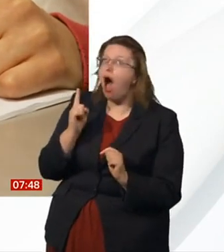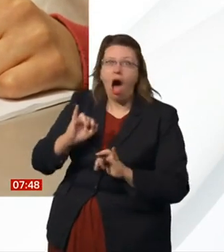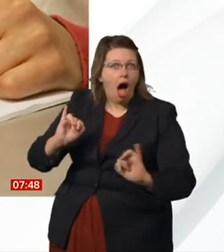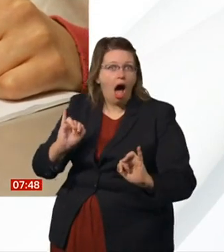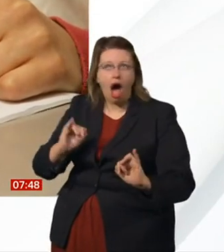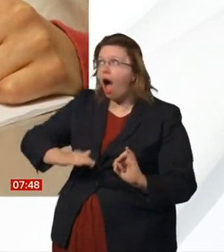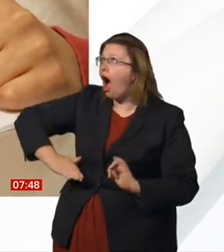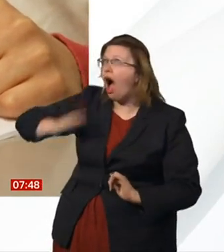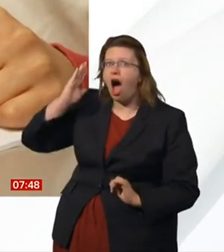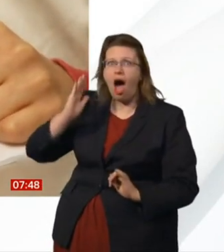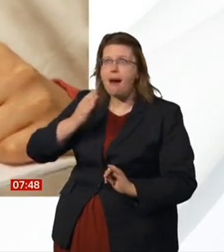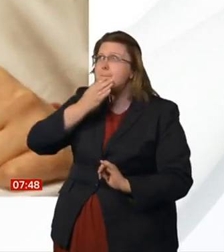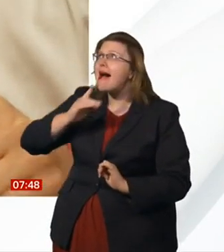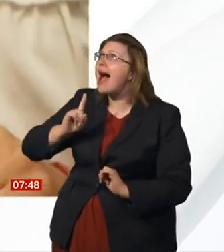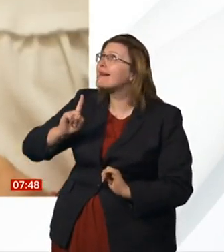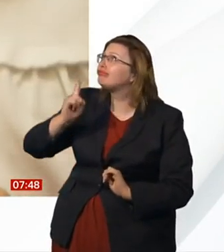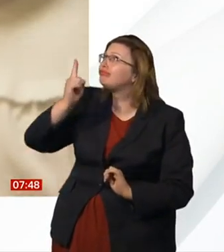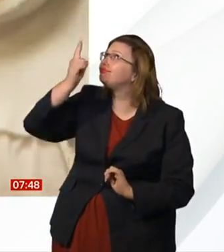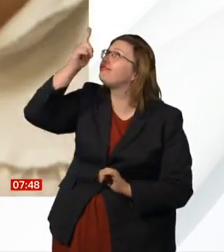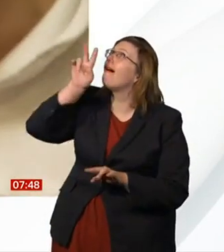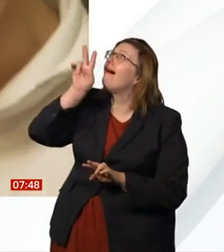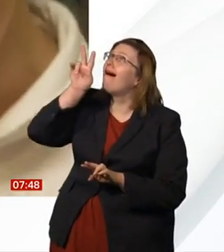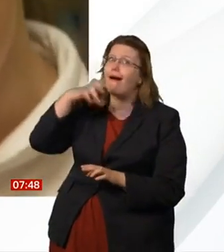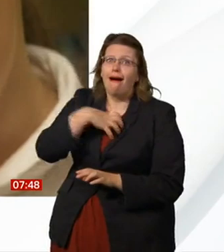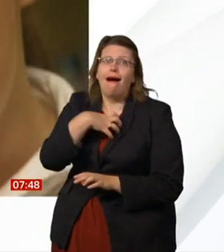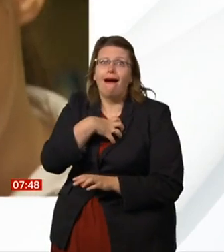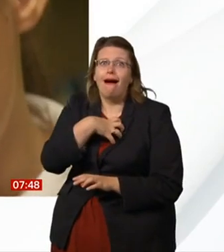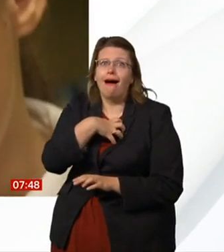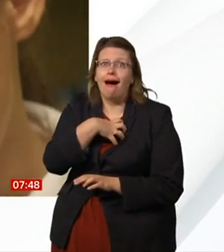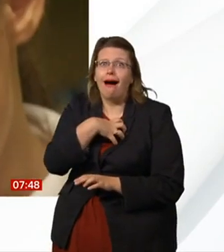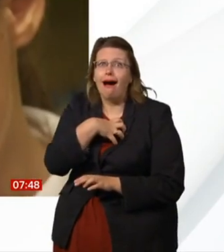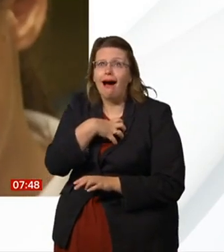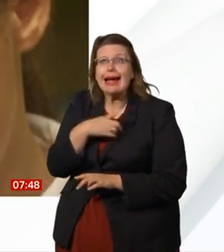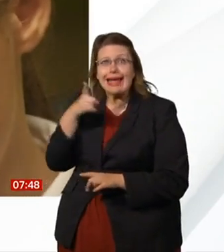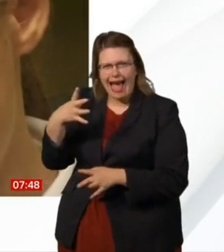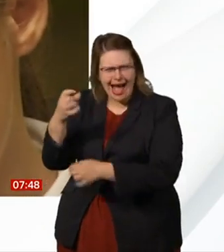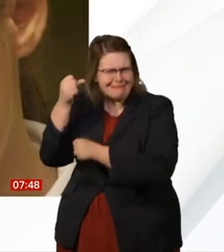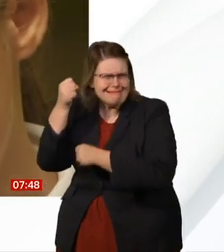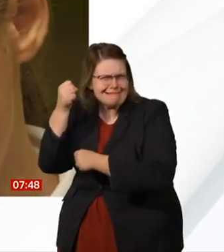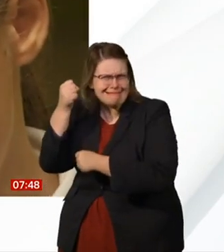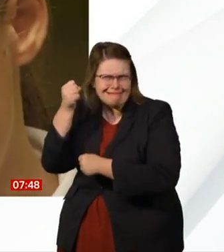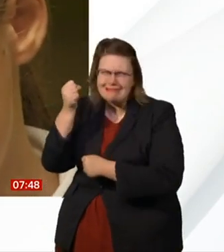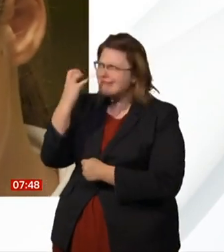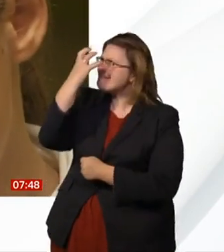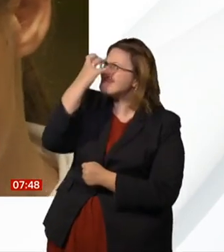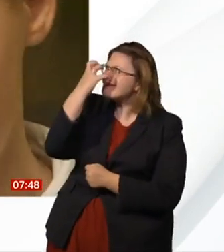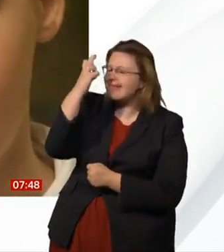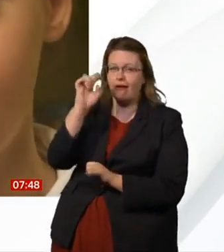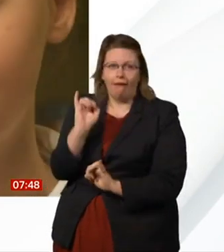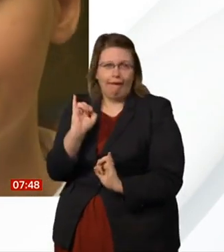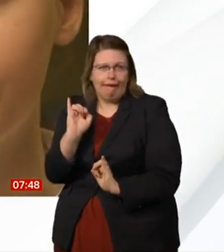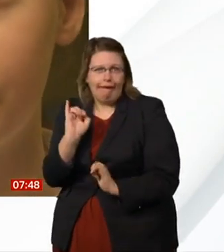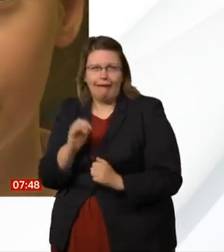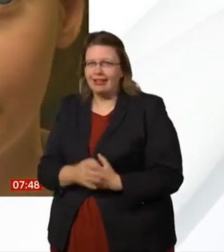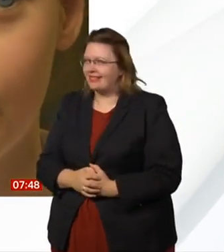absolutely humongous man, about 30 times bigger than me. It held a massive club in its hand and did not look at all